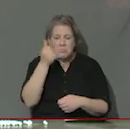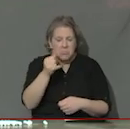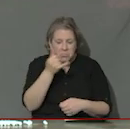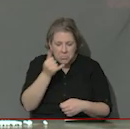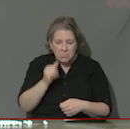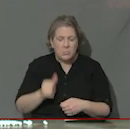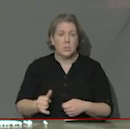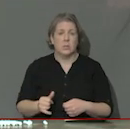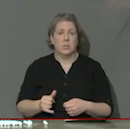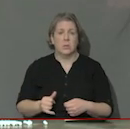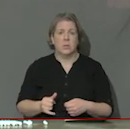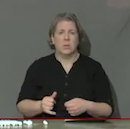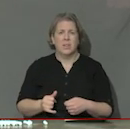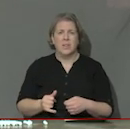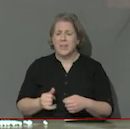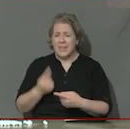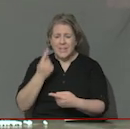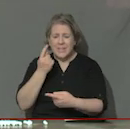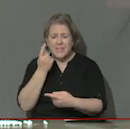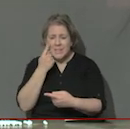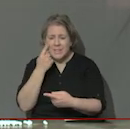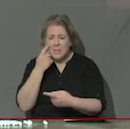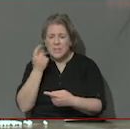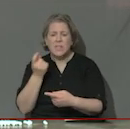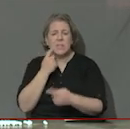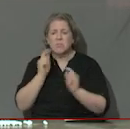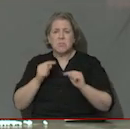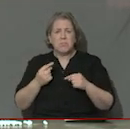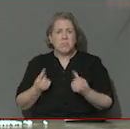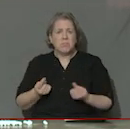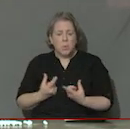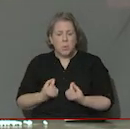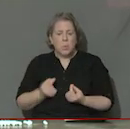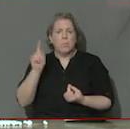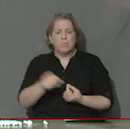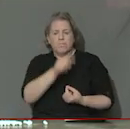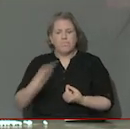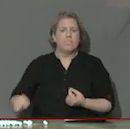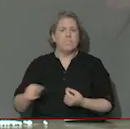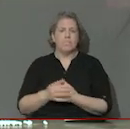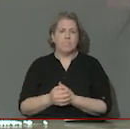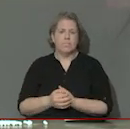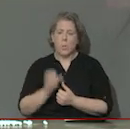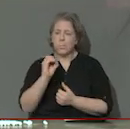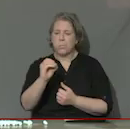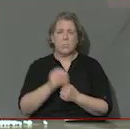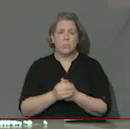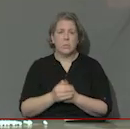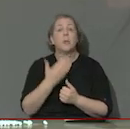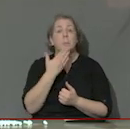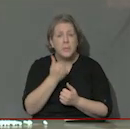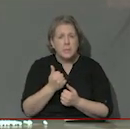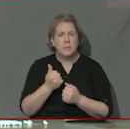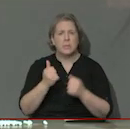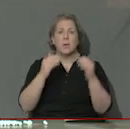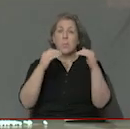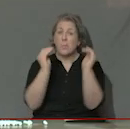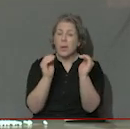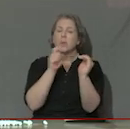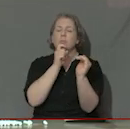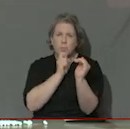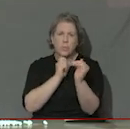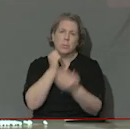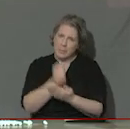if they cannot easily see what you did, they mark it wrong. So use your brackets where there's supposed. They